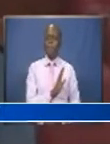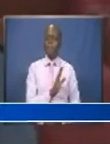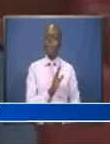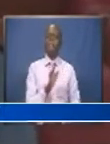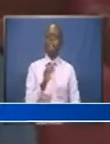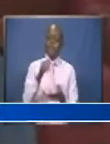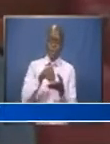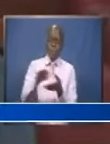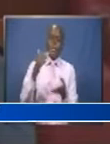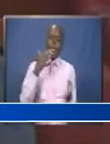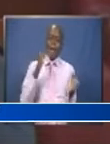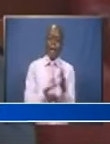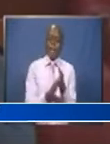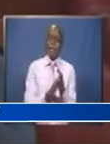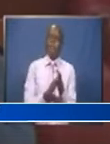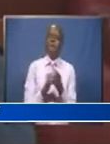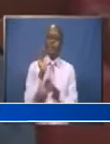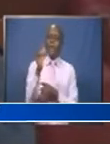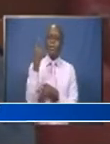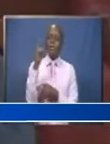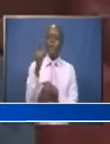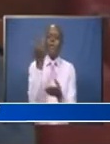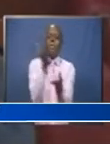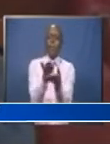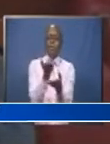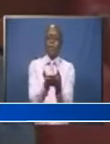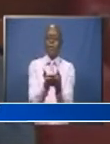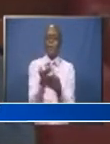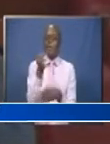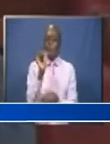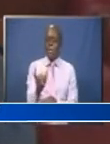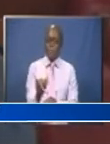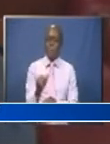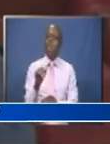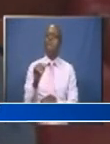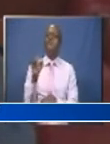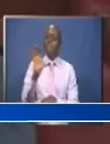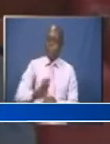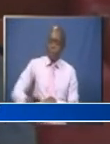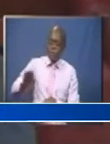will be writing to constituencies to call for proposals so that